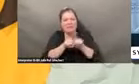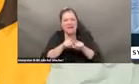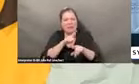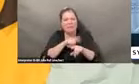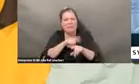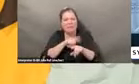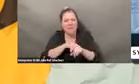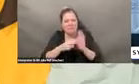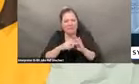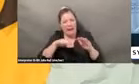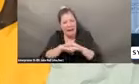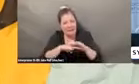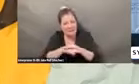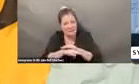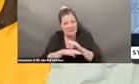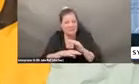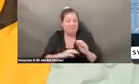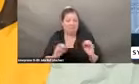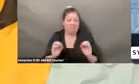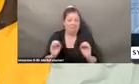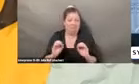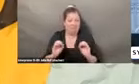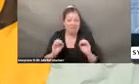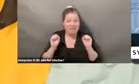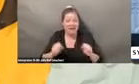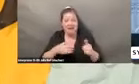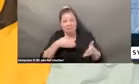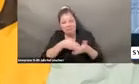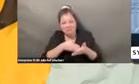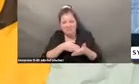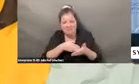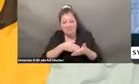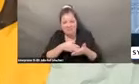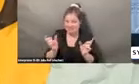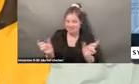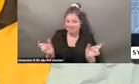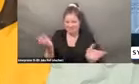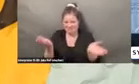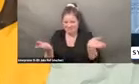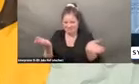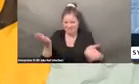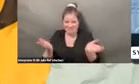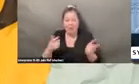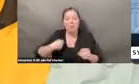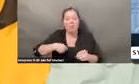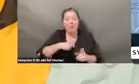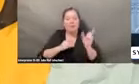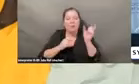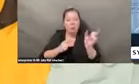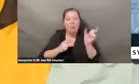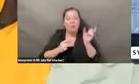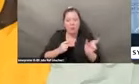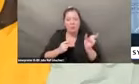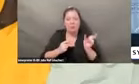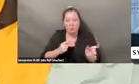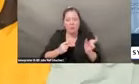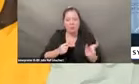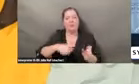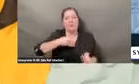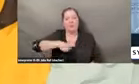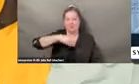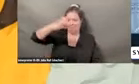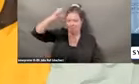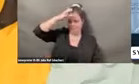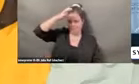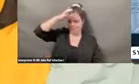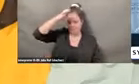access to it. So, but it's always a balance between this, the terms that we use and kind of the expert terms, and